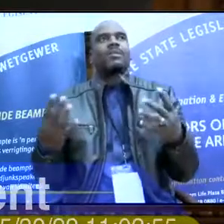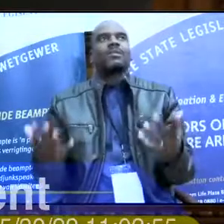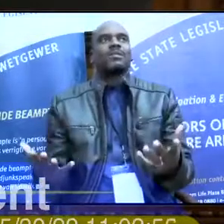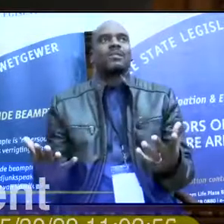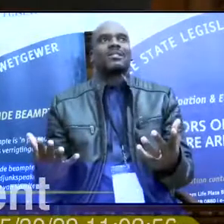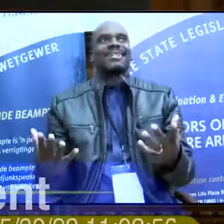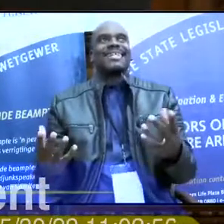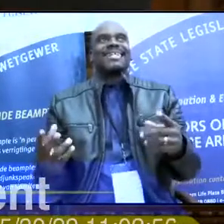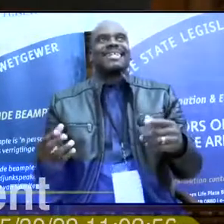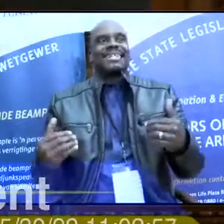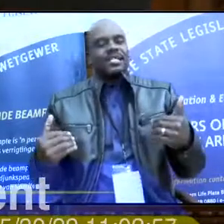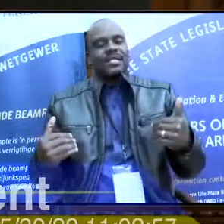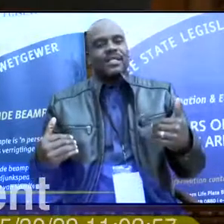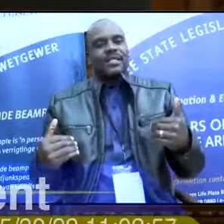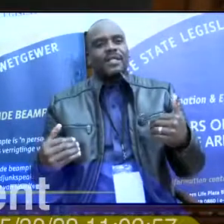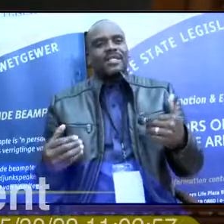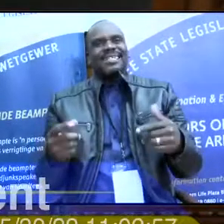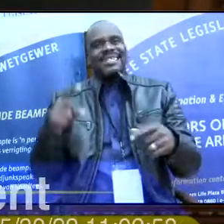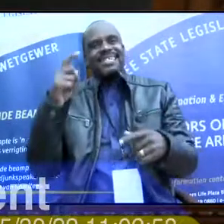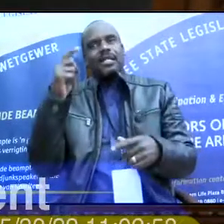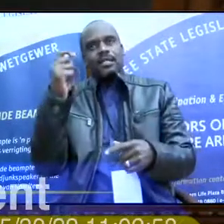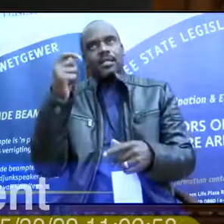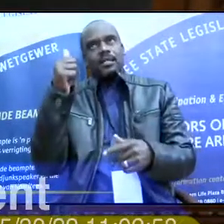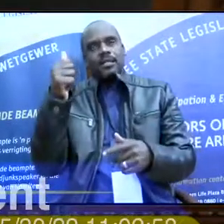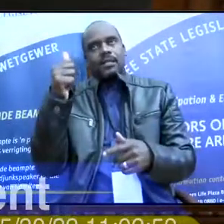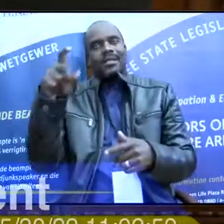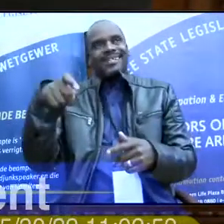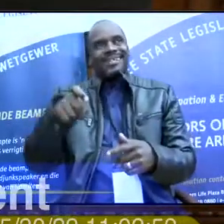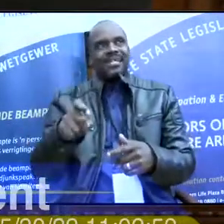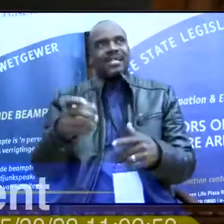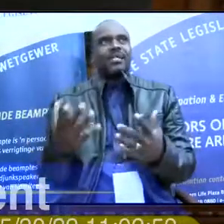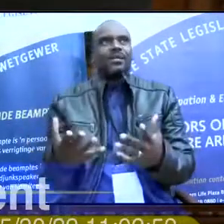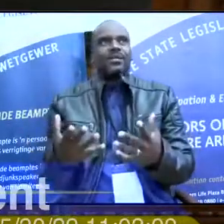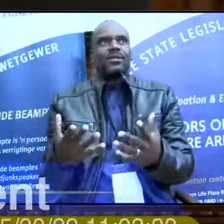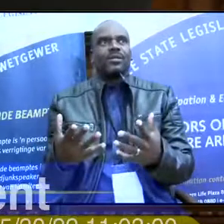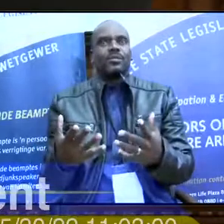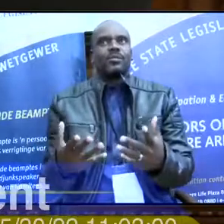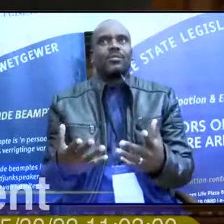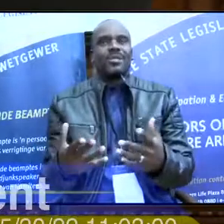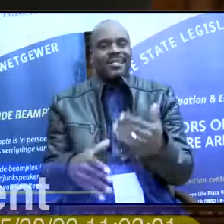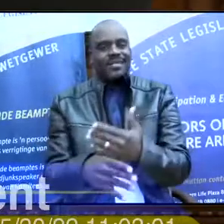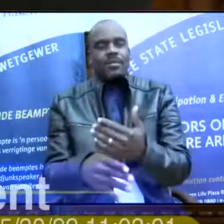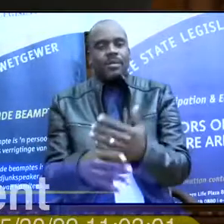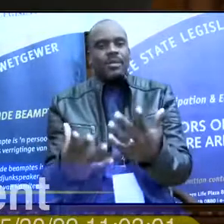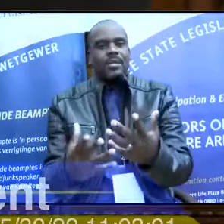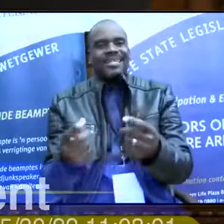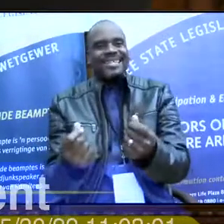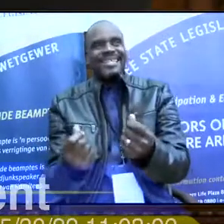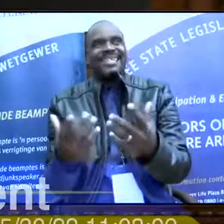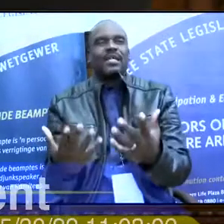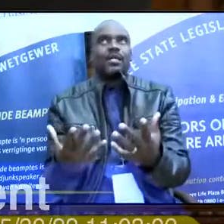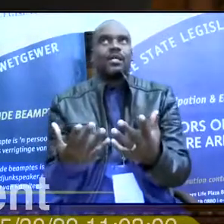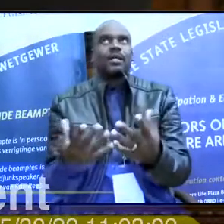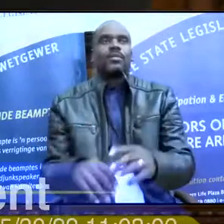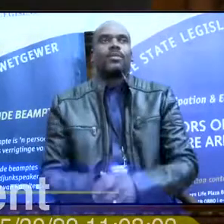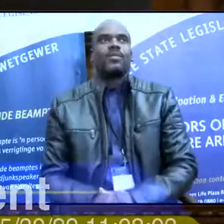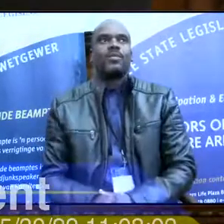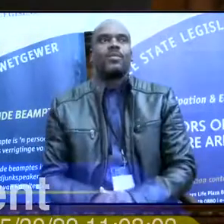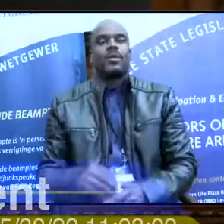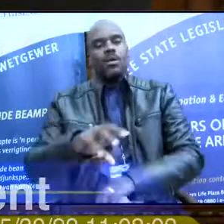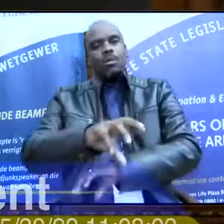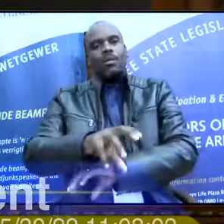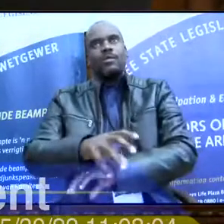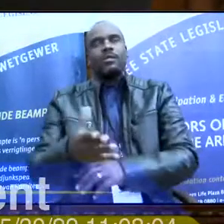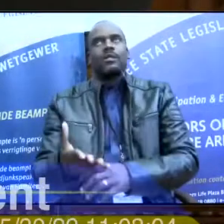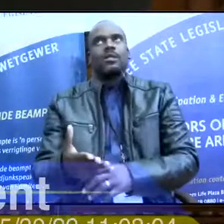generate more taxes so that we can generate more revenue at a national provincial and local level